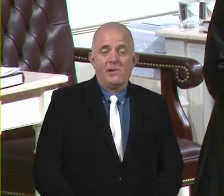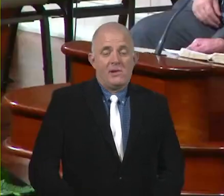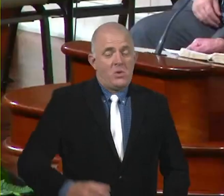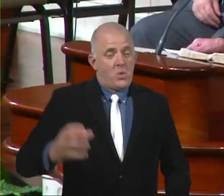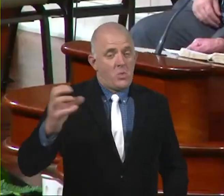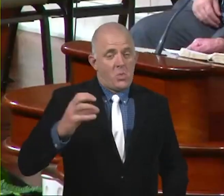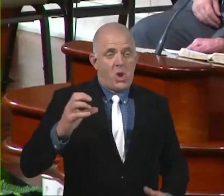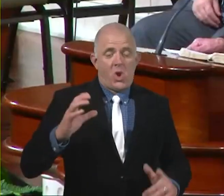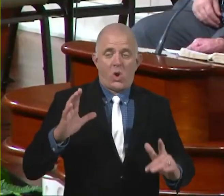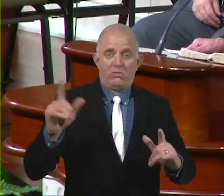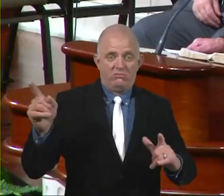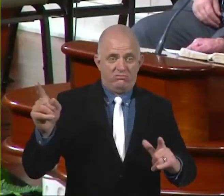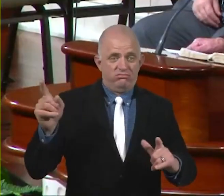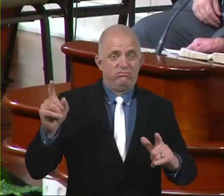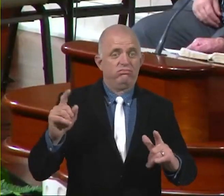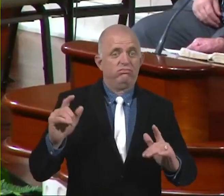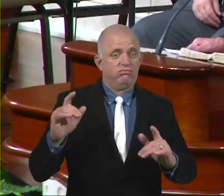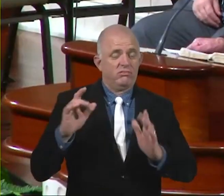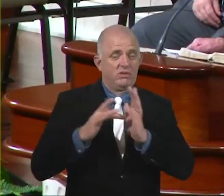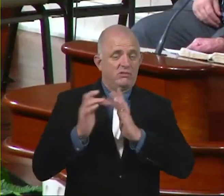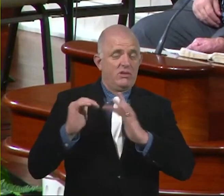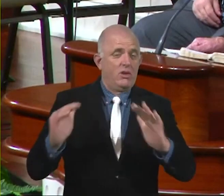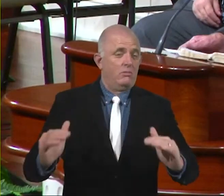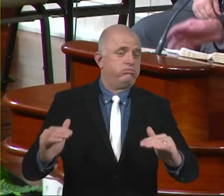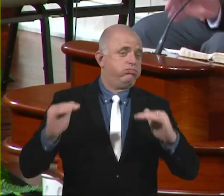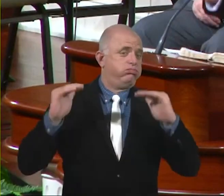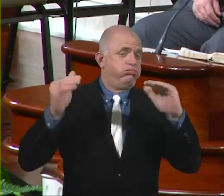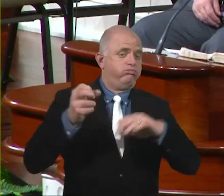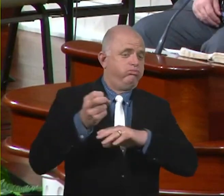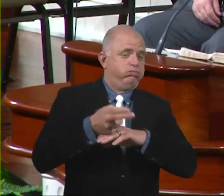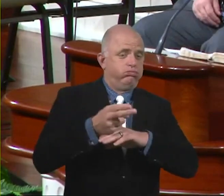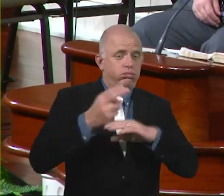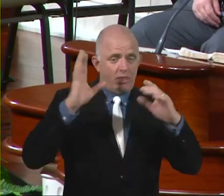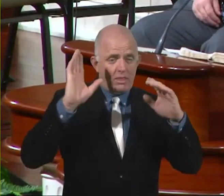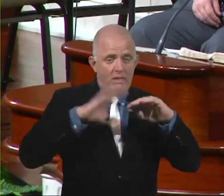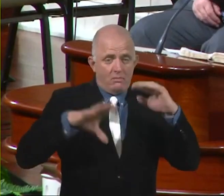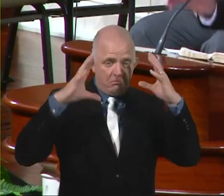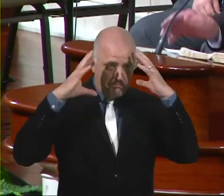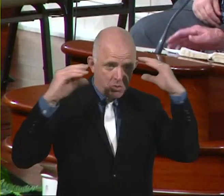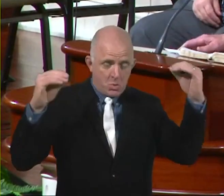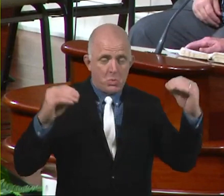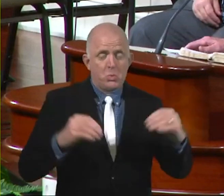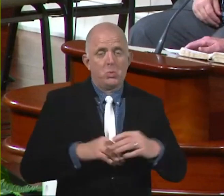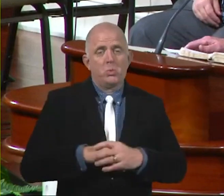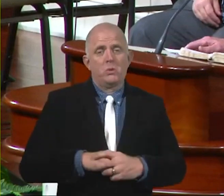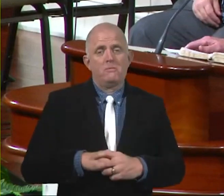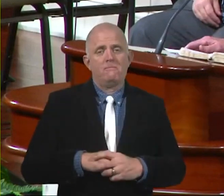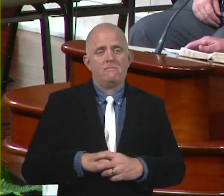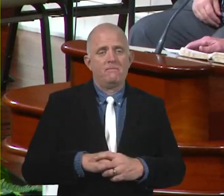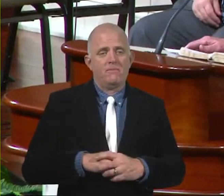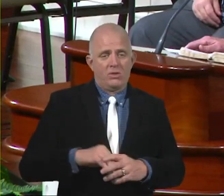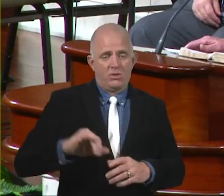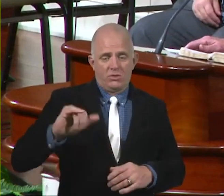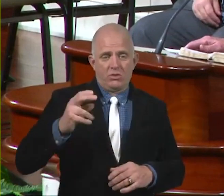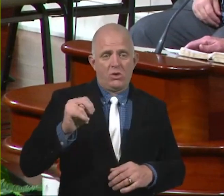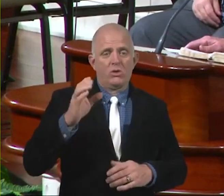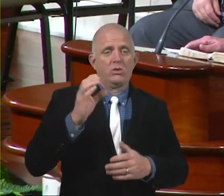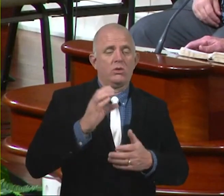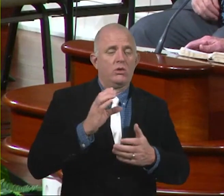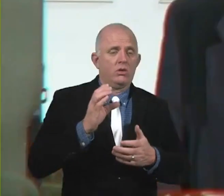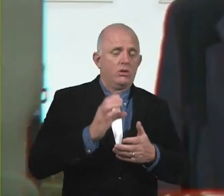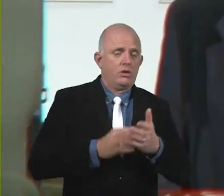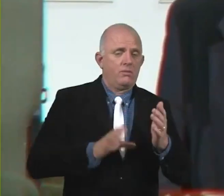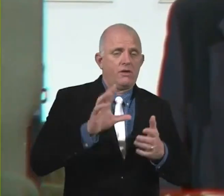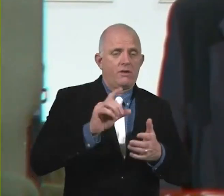Moses. Greater than Moses. in John 5:46, for had you